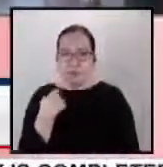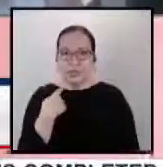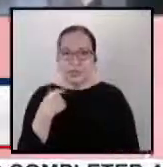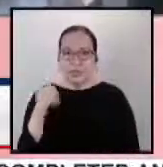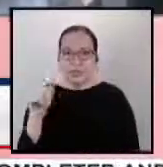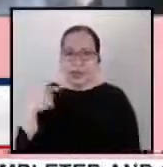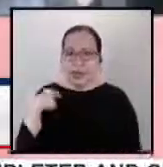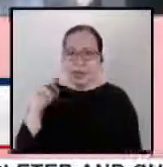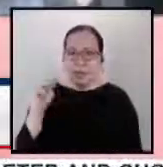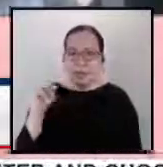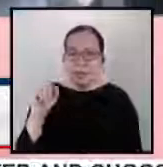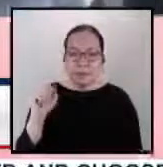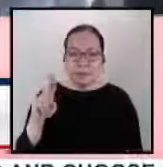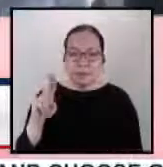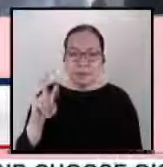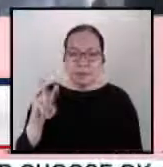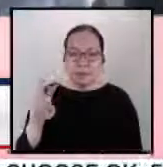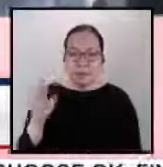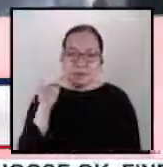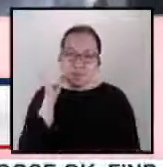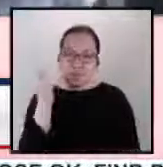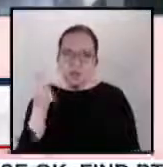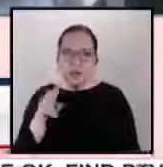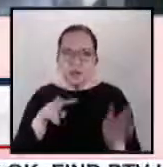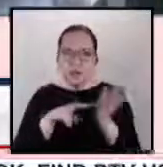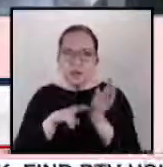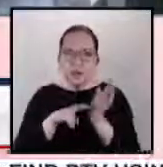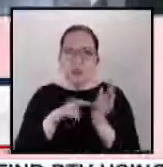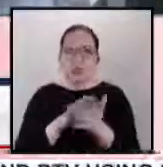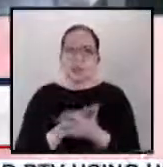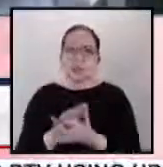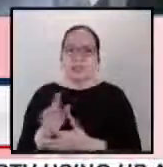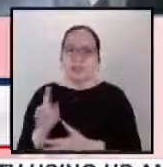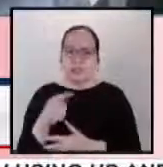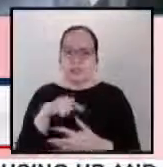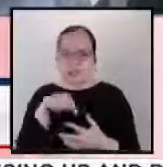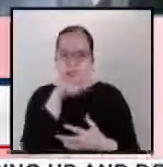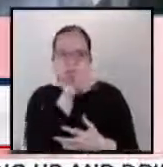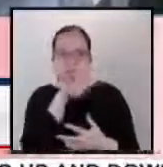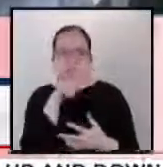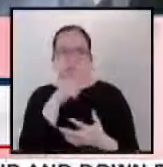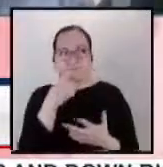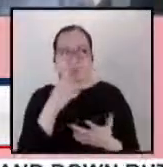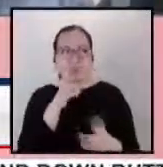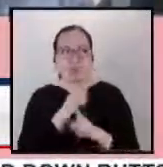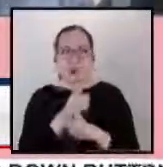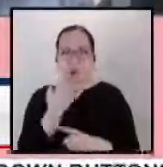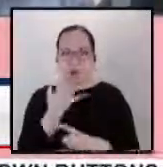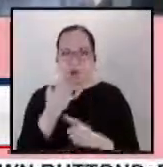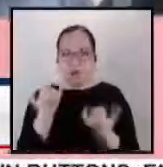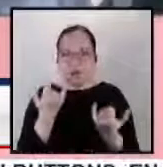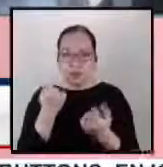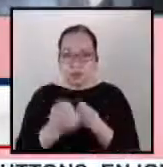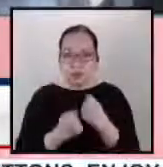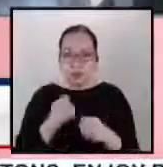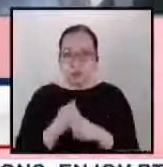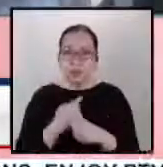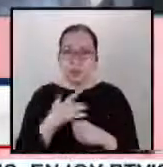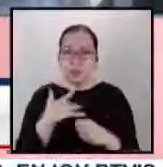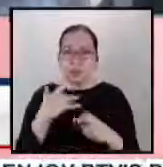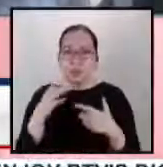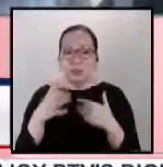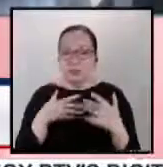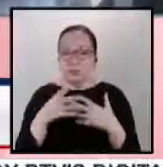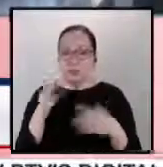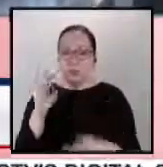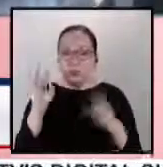talong. So that is considered the color of the year, because even during autumn winter, our colors would